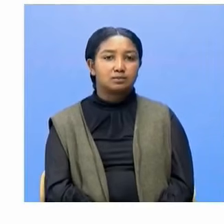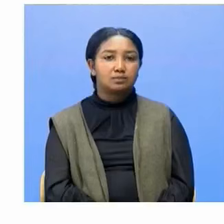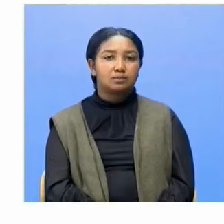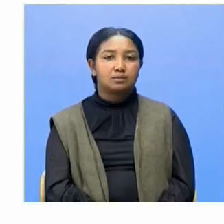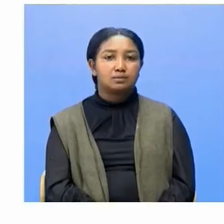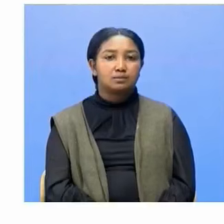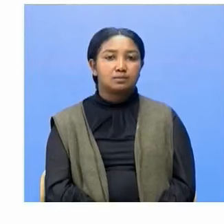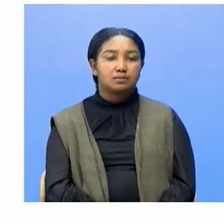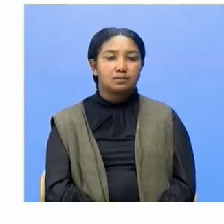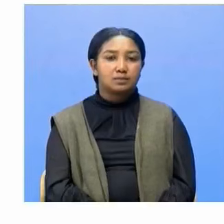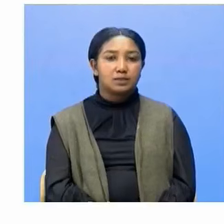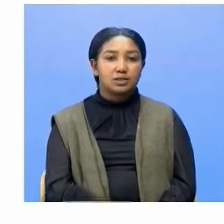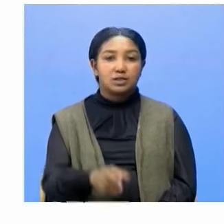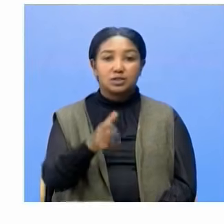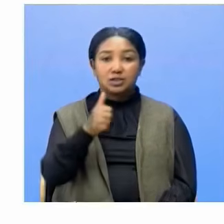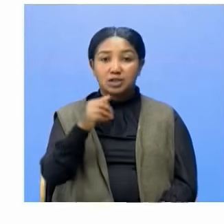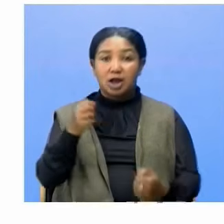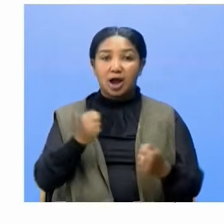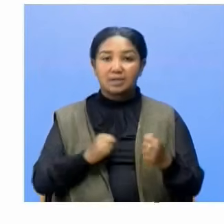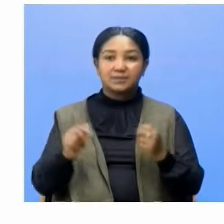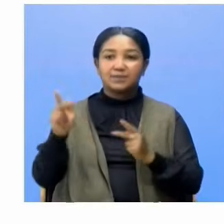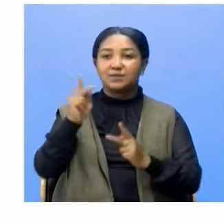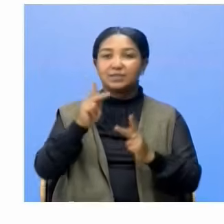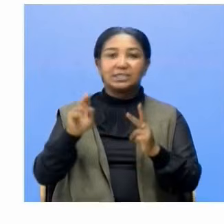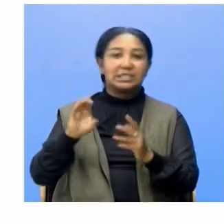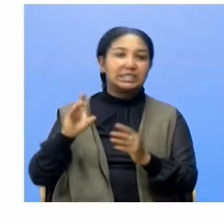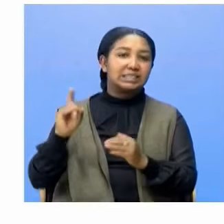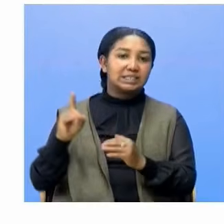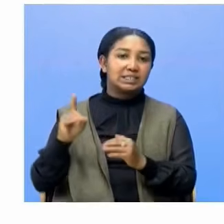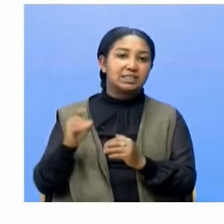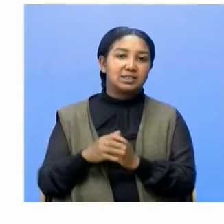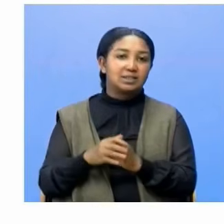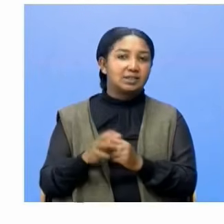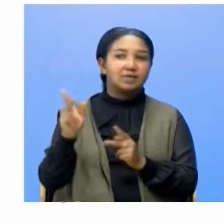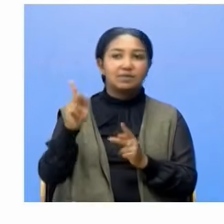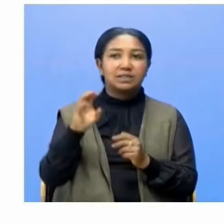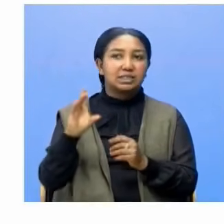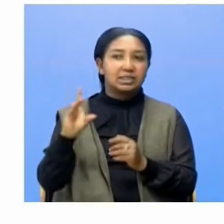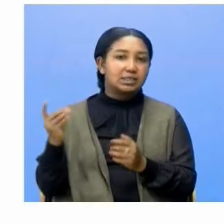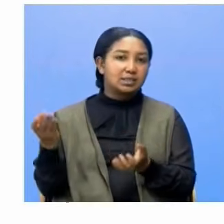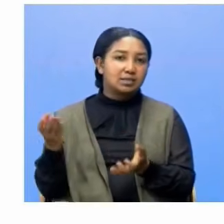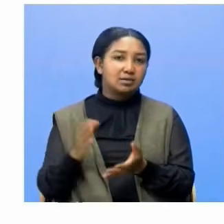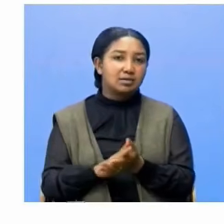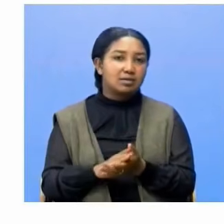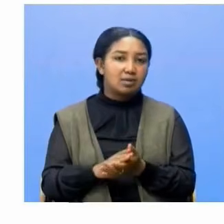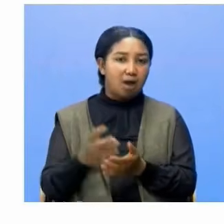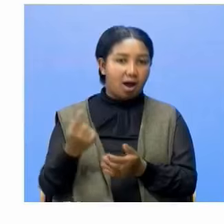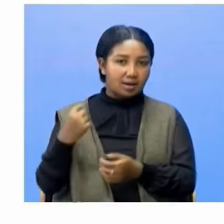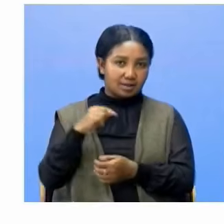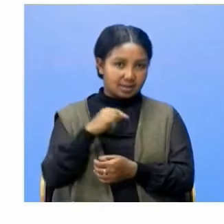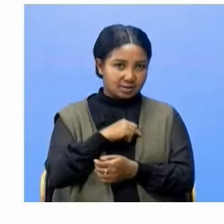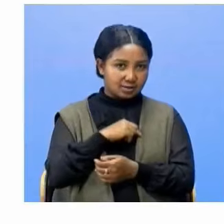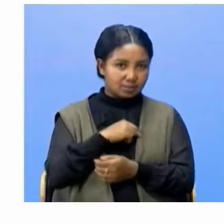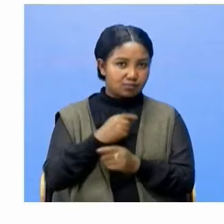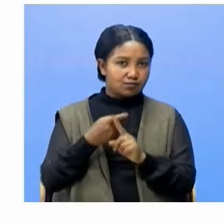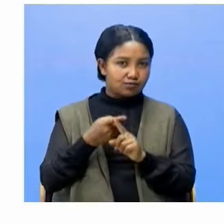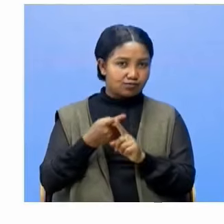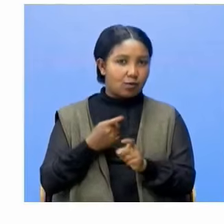visited us